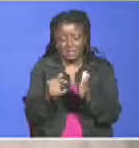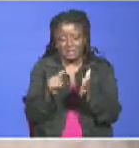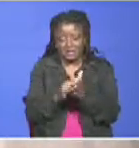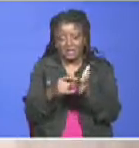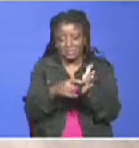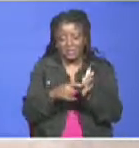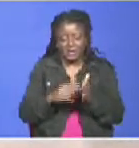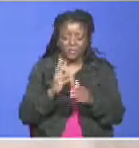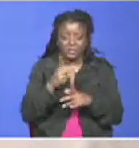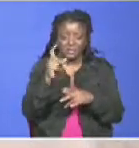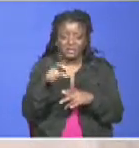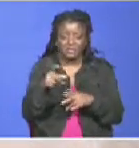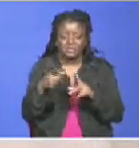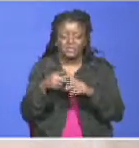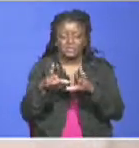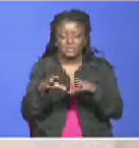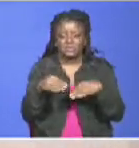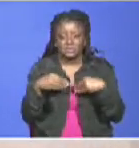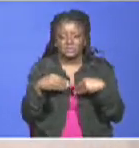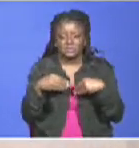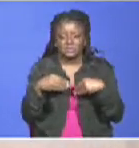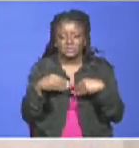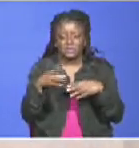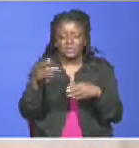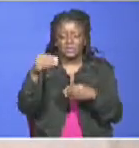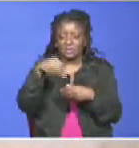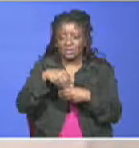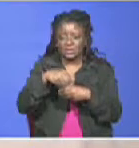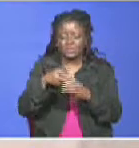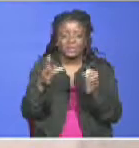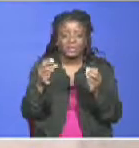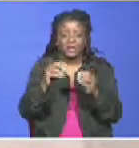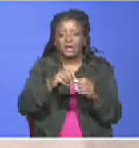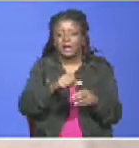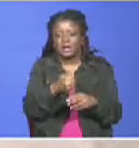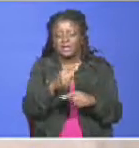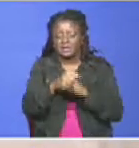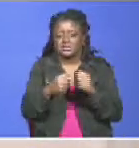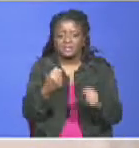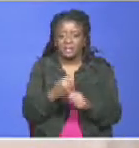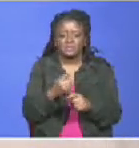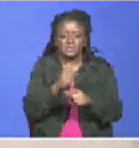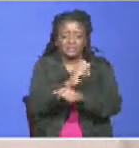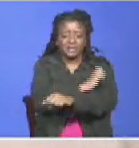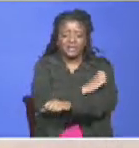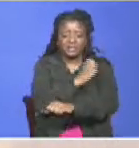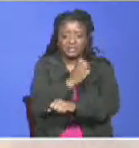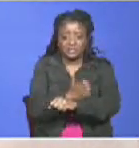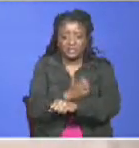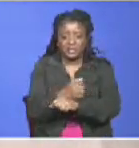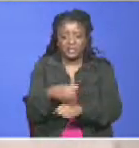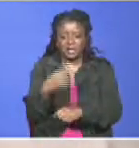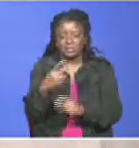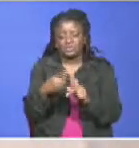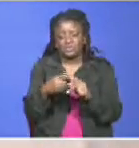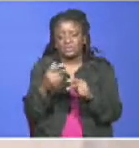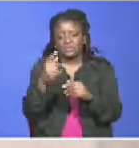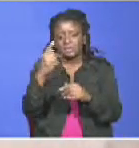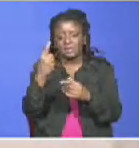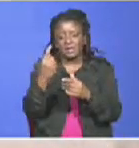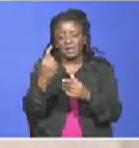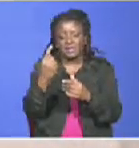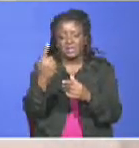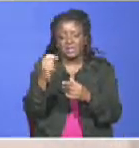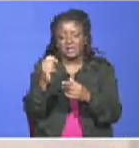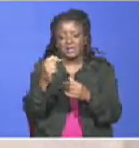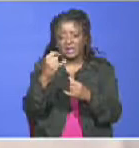we needed to embrace more fully alternative energy. And we did all of that. And up to the last months of